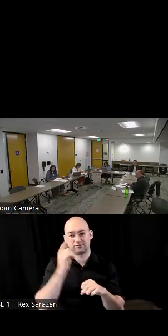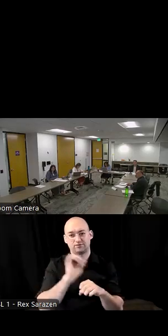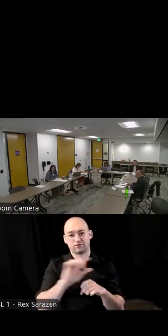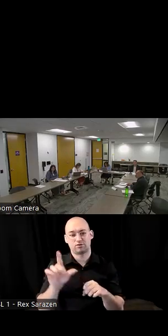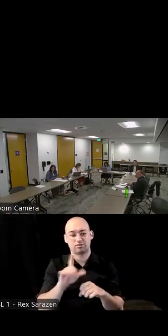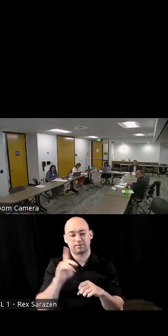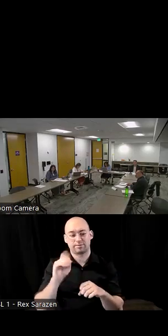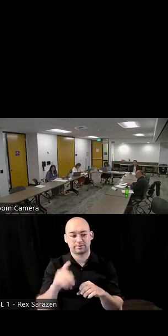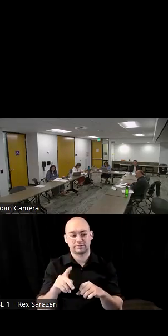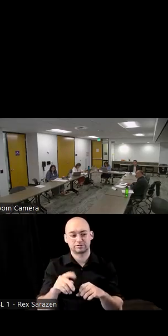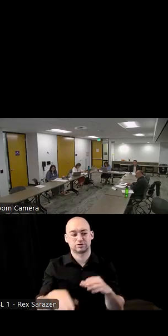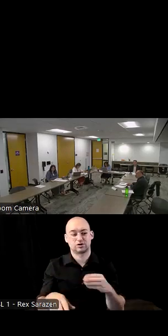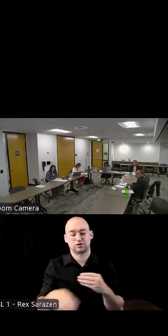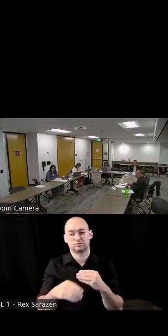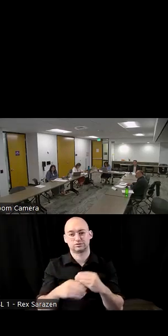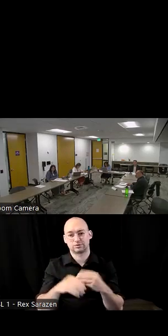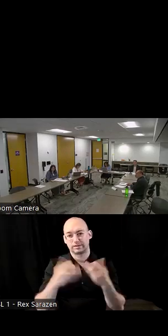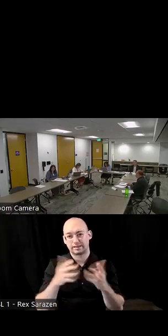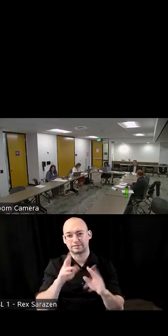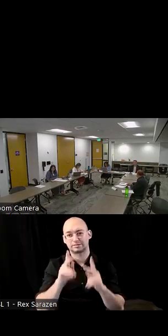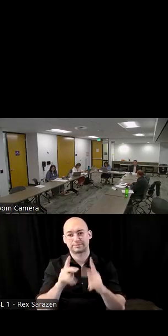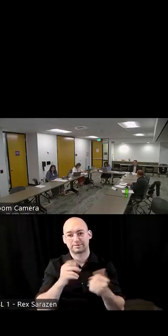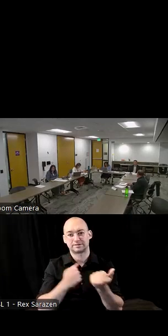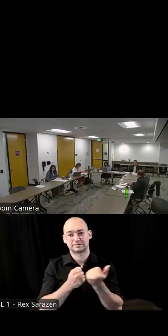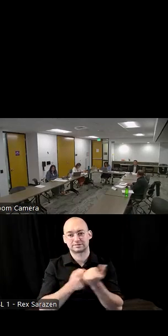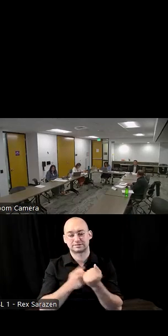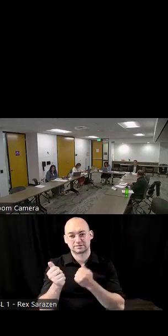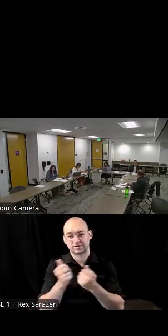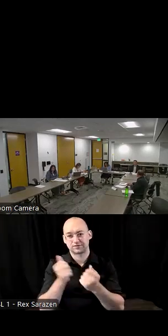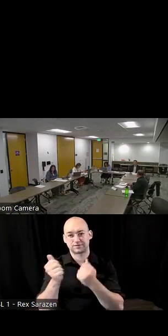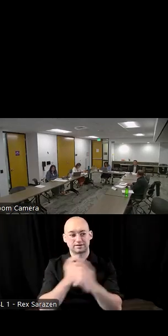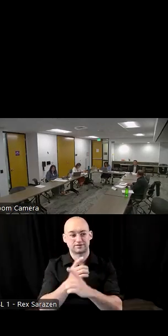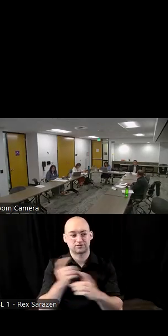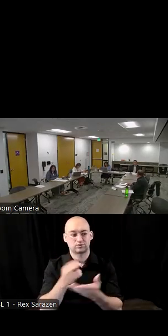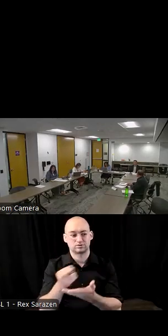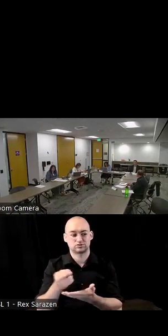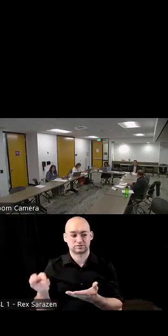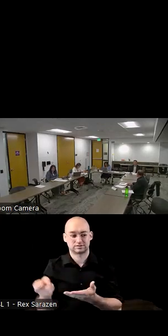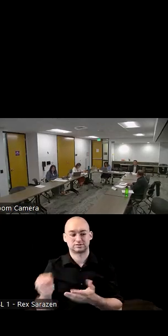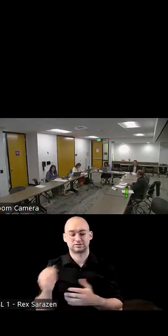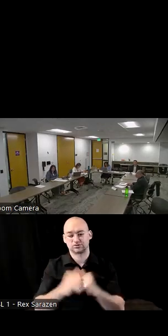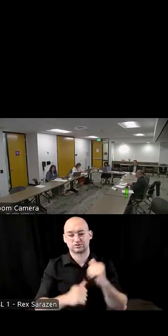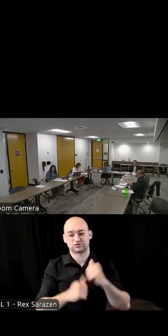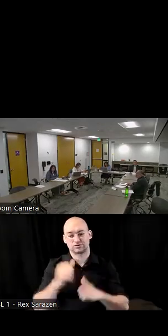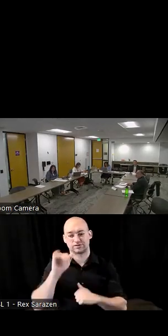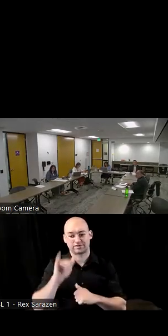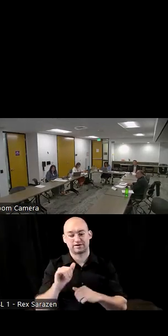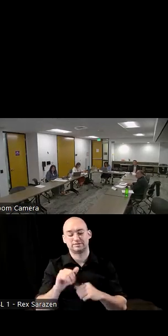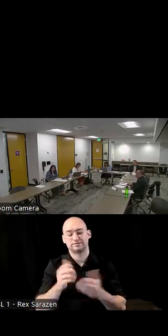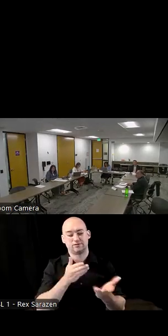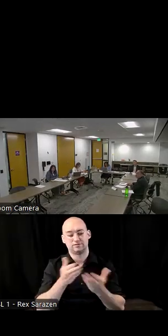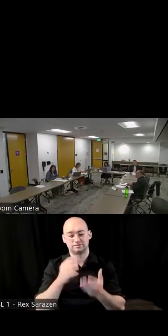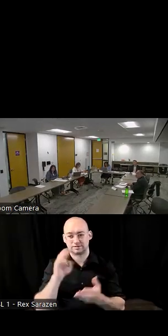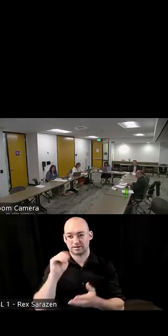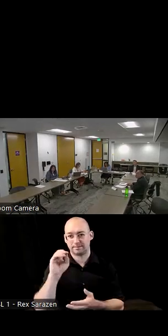that also allow people assistance with navigating different resources. So really structuring that service model. Next